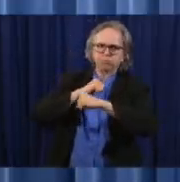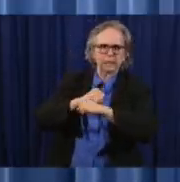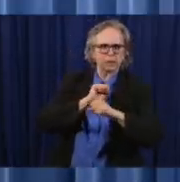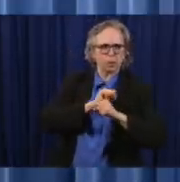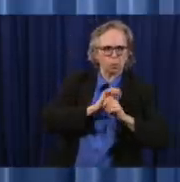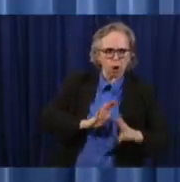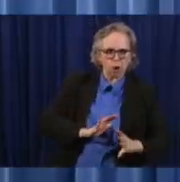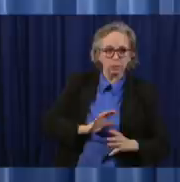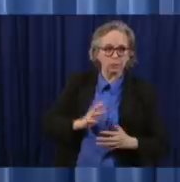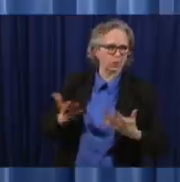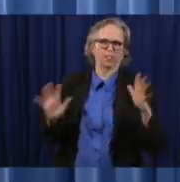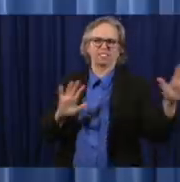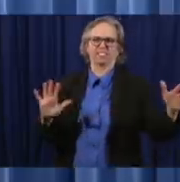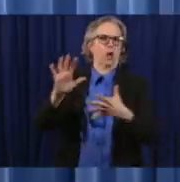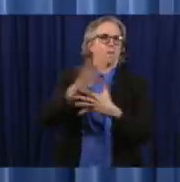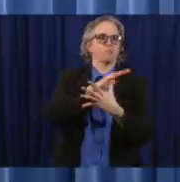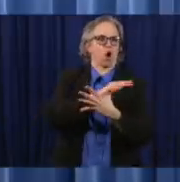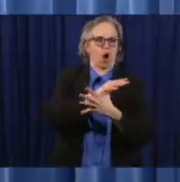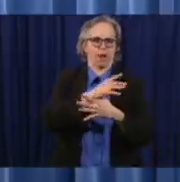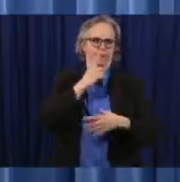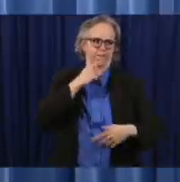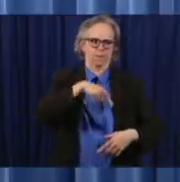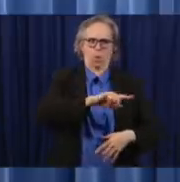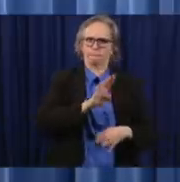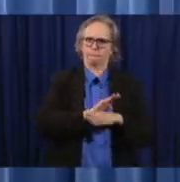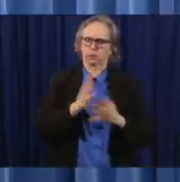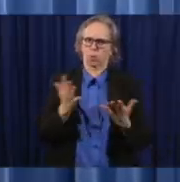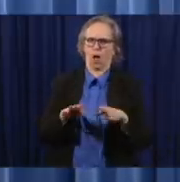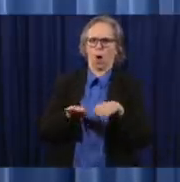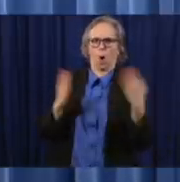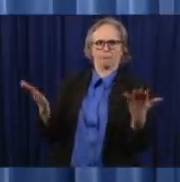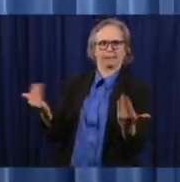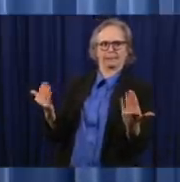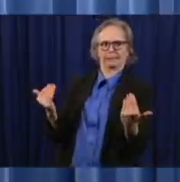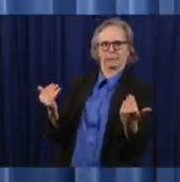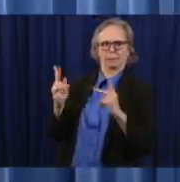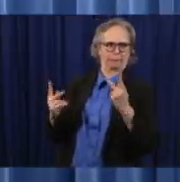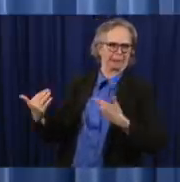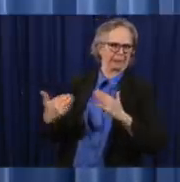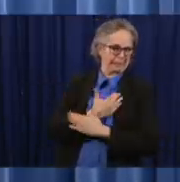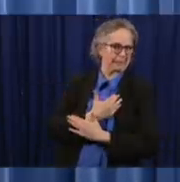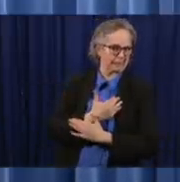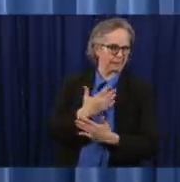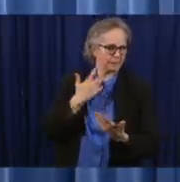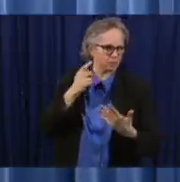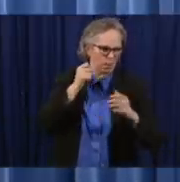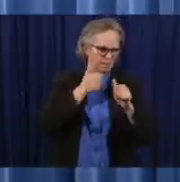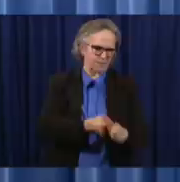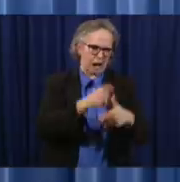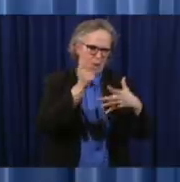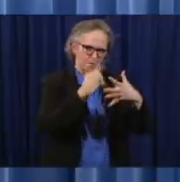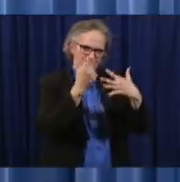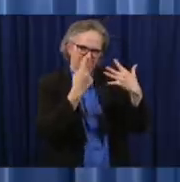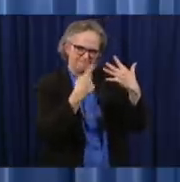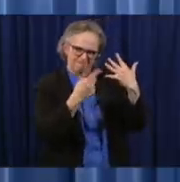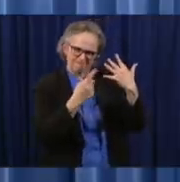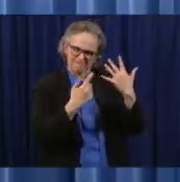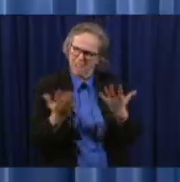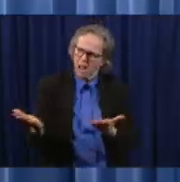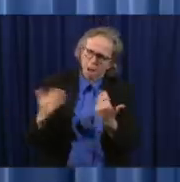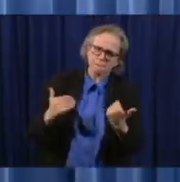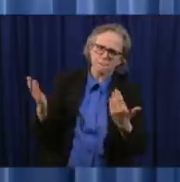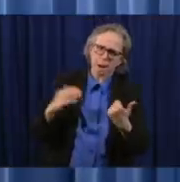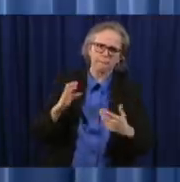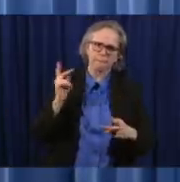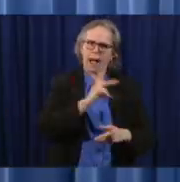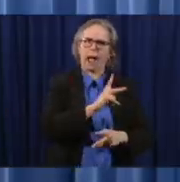reasons that they will be doing this. It is, the distancing itself,